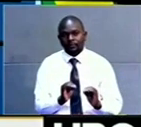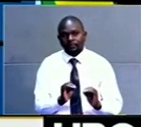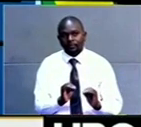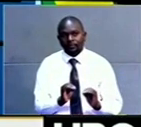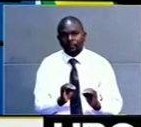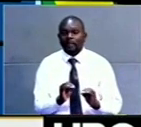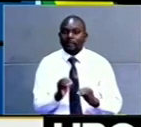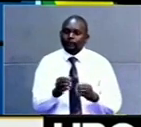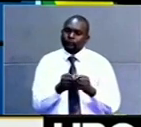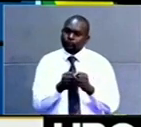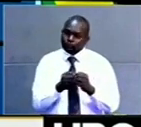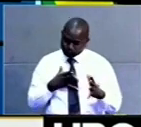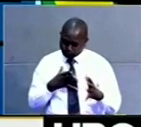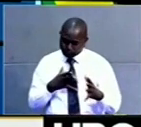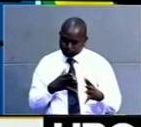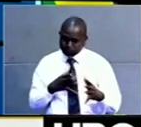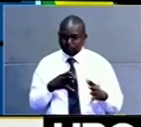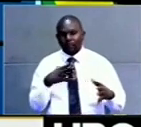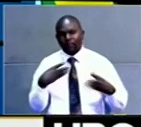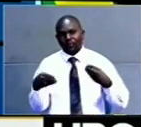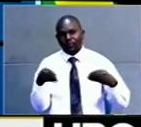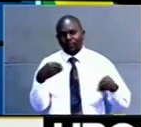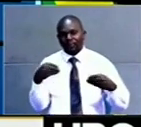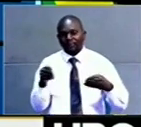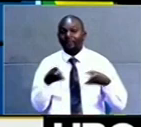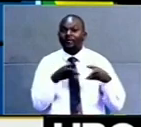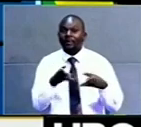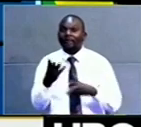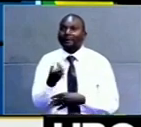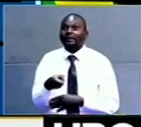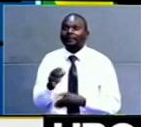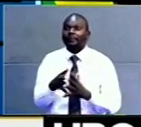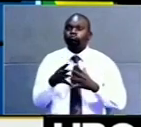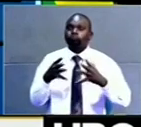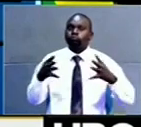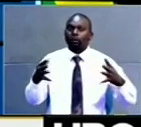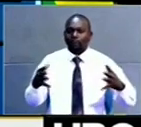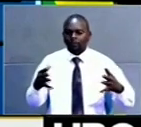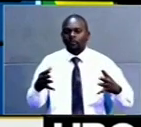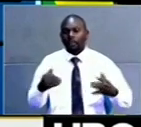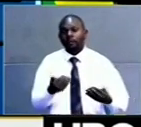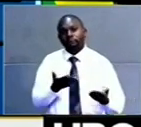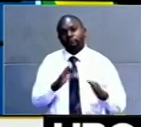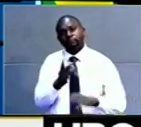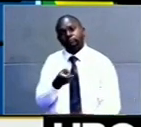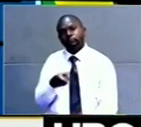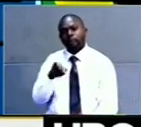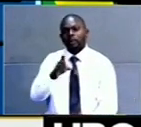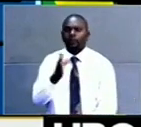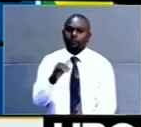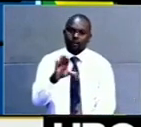When we effected the interim relaxation measures, the infections expanded and the death increased.